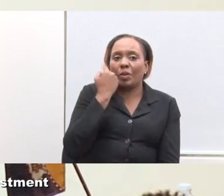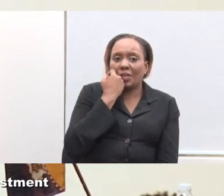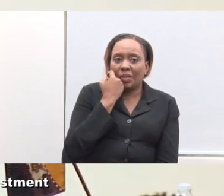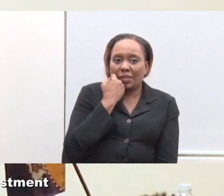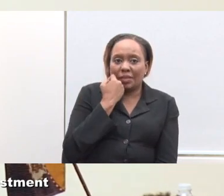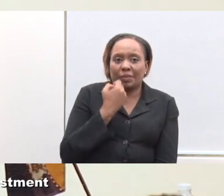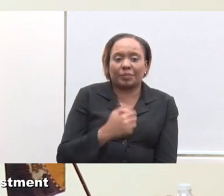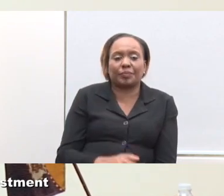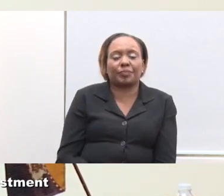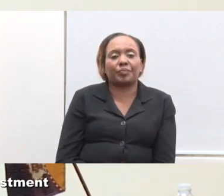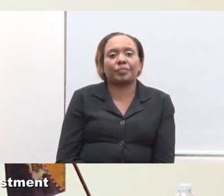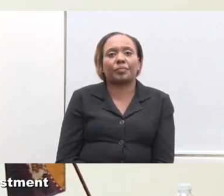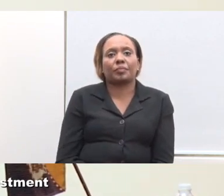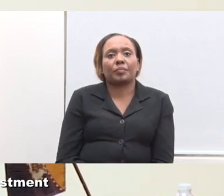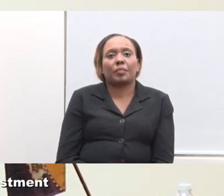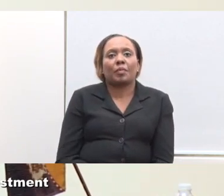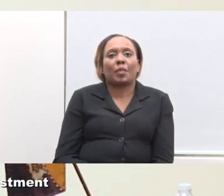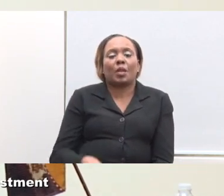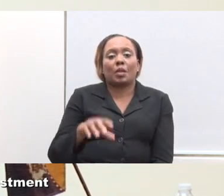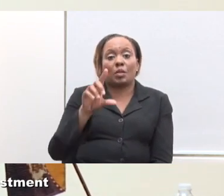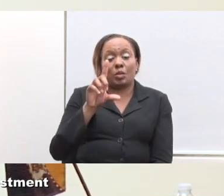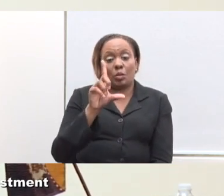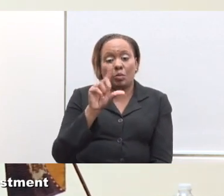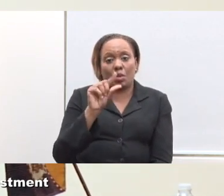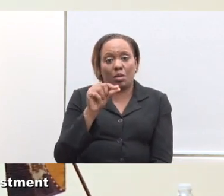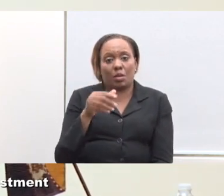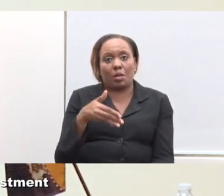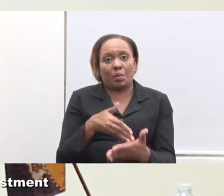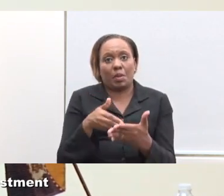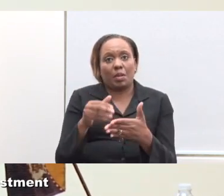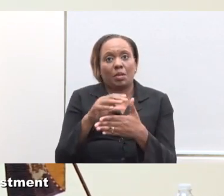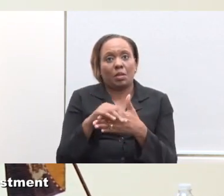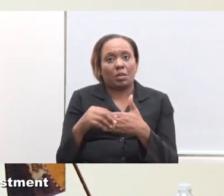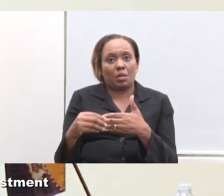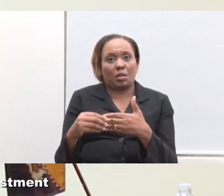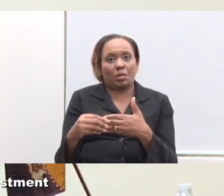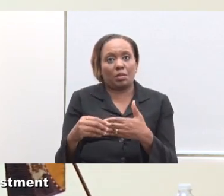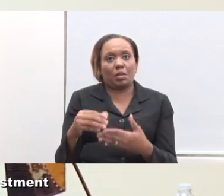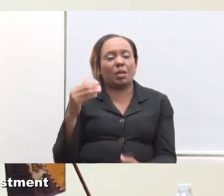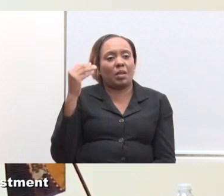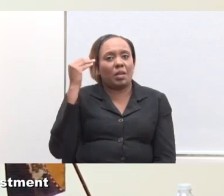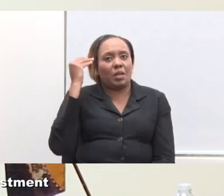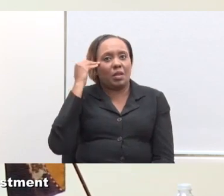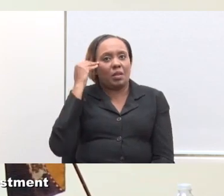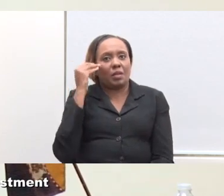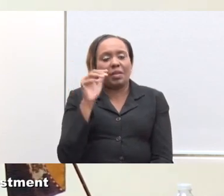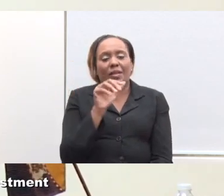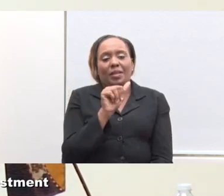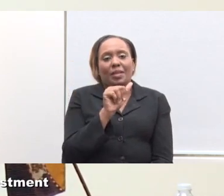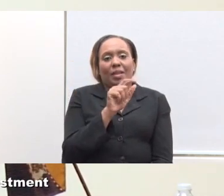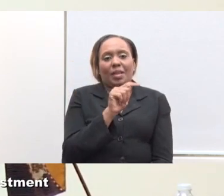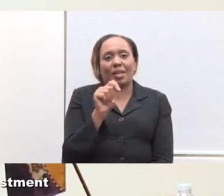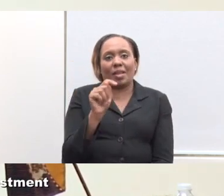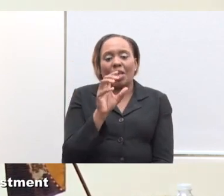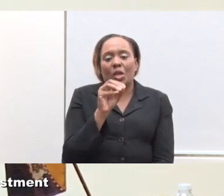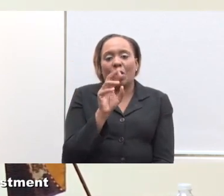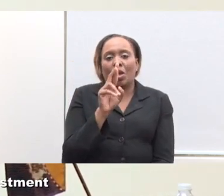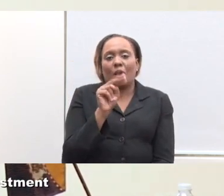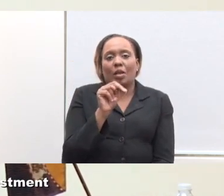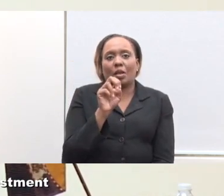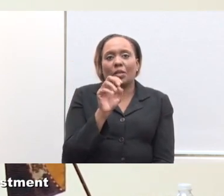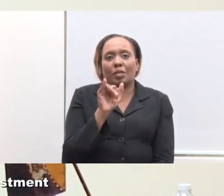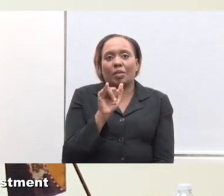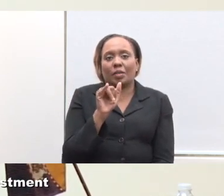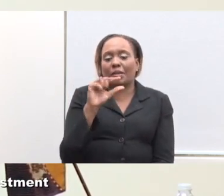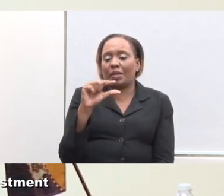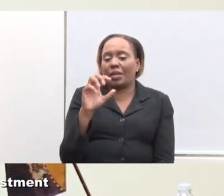will allocate the sum of $20 million, and I believe the Attorney General has begged for the community center as well in Bashmore